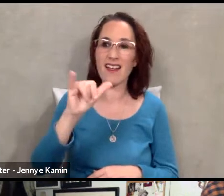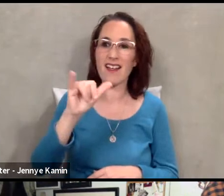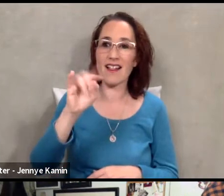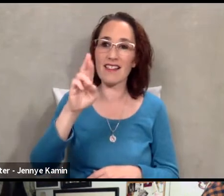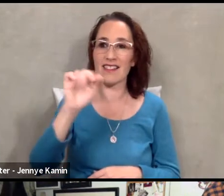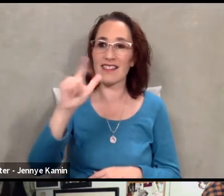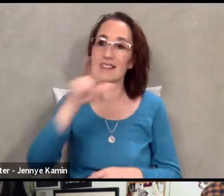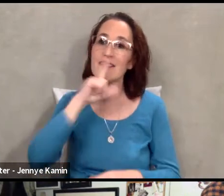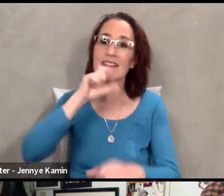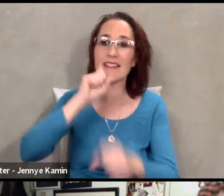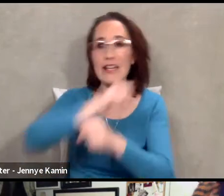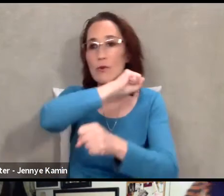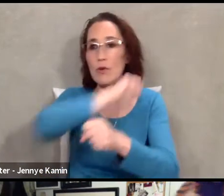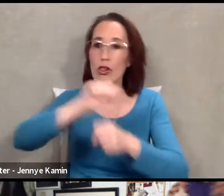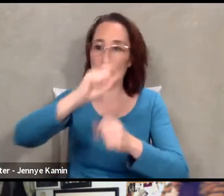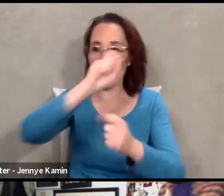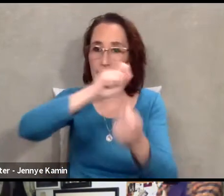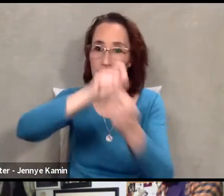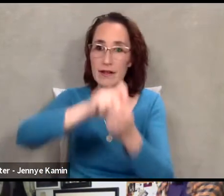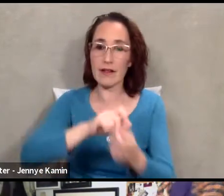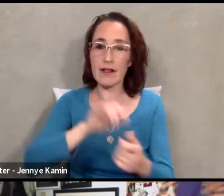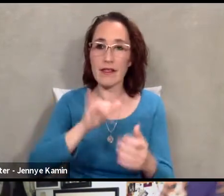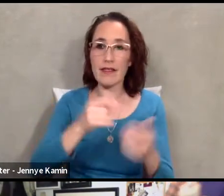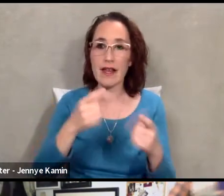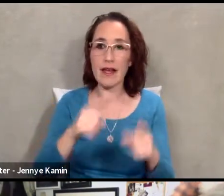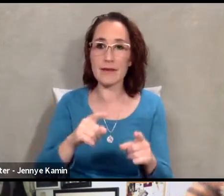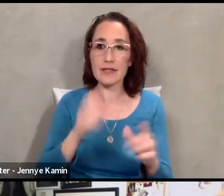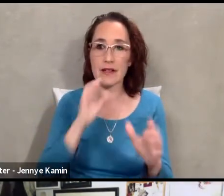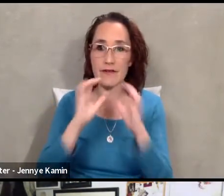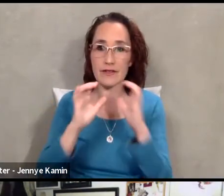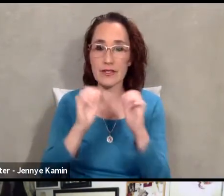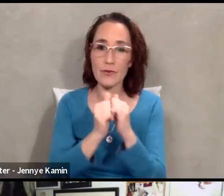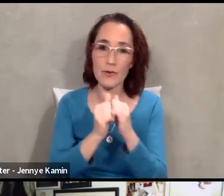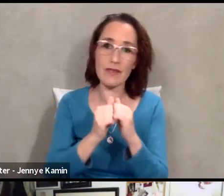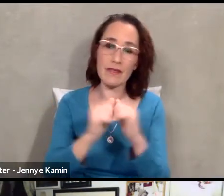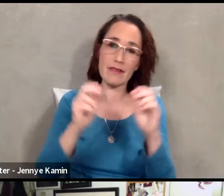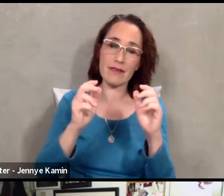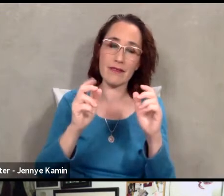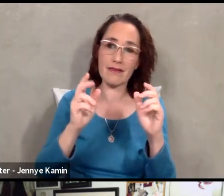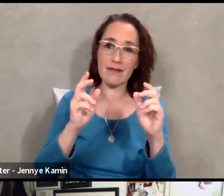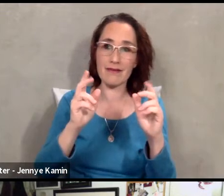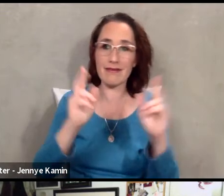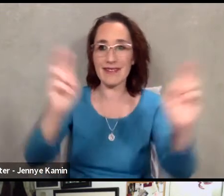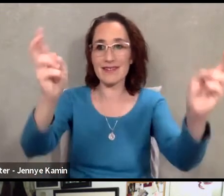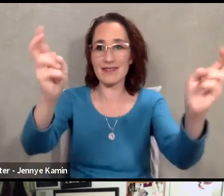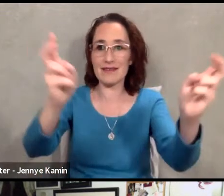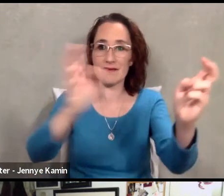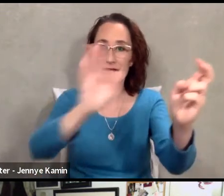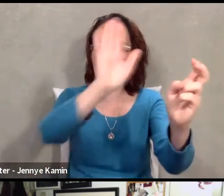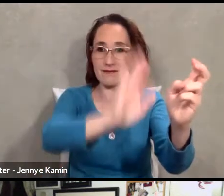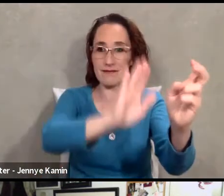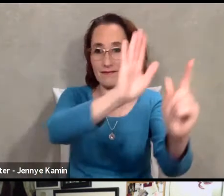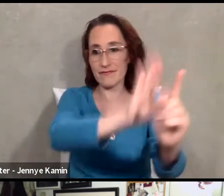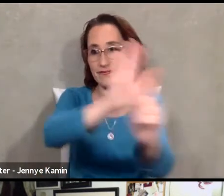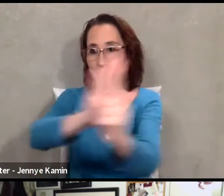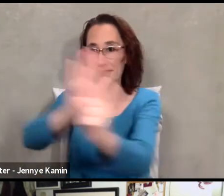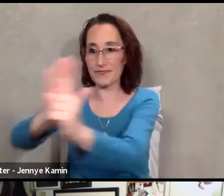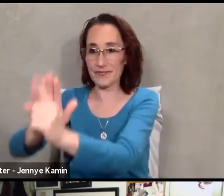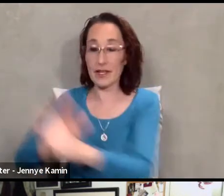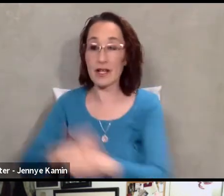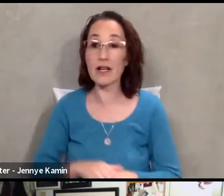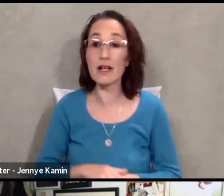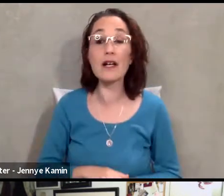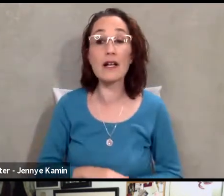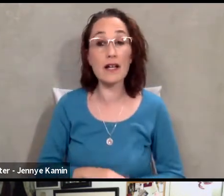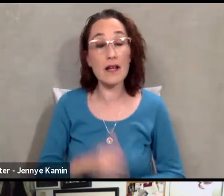And that happens in collaboration and in conversation with the subjects. Yeah, I am, because of what I